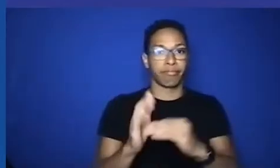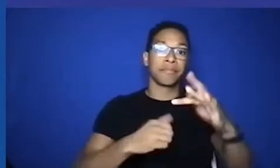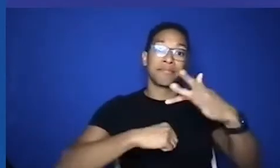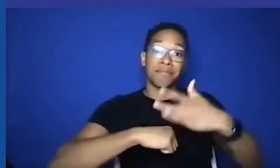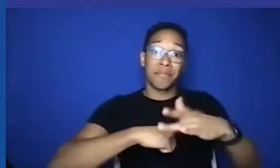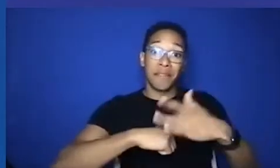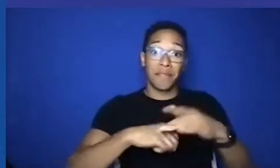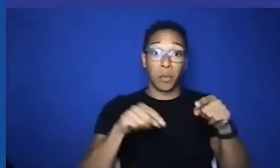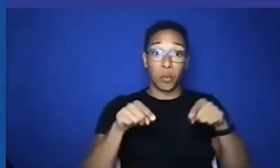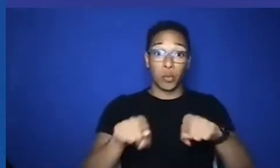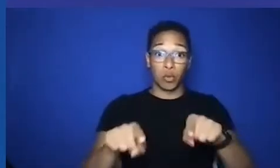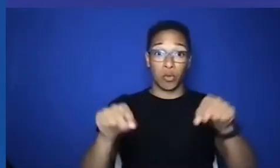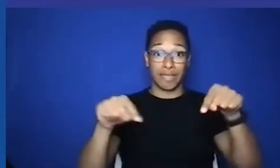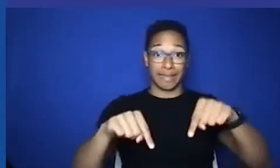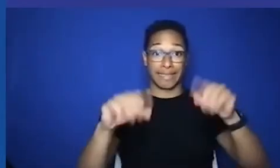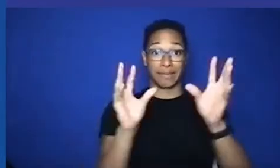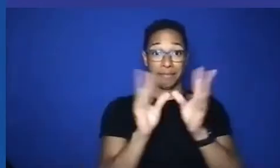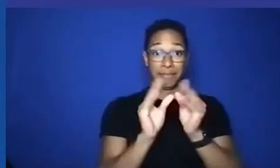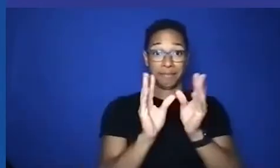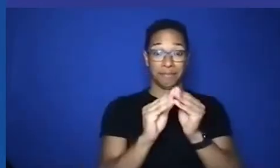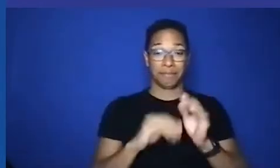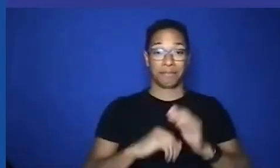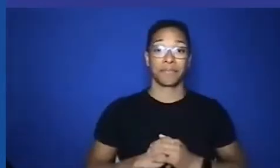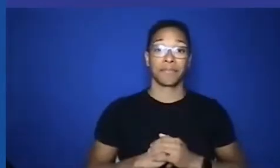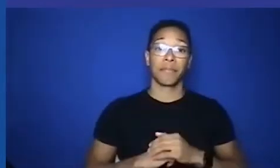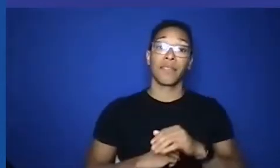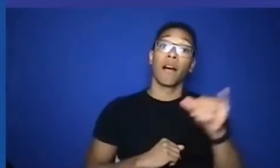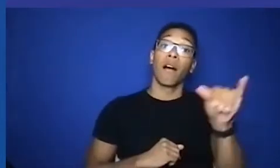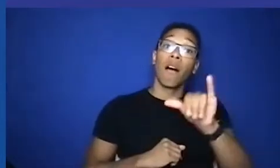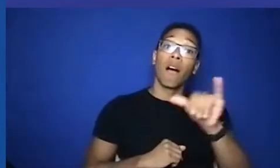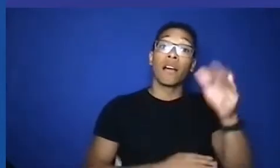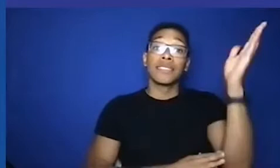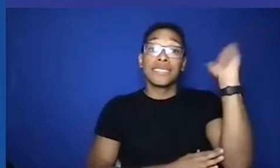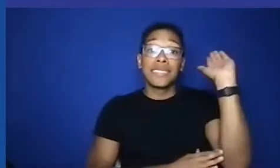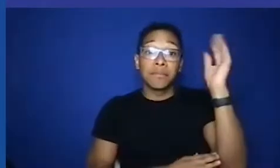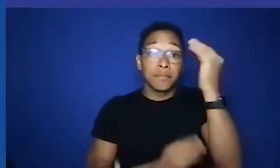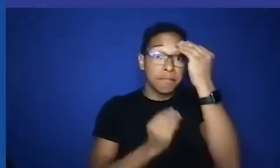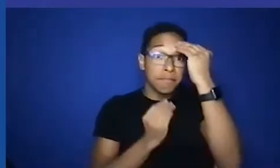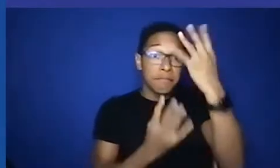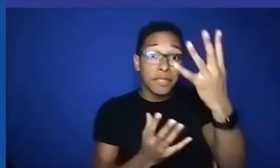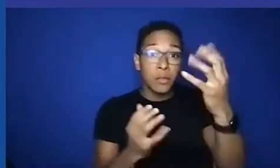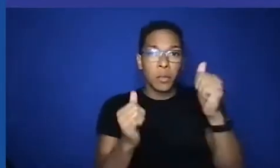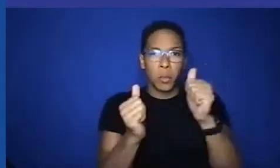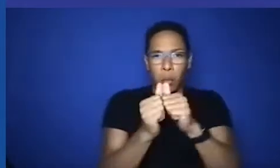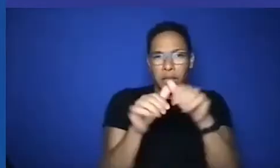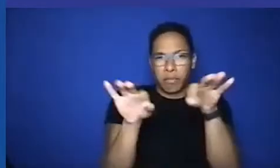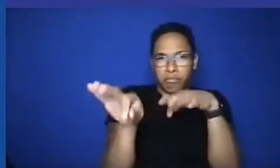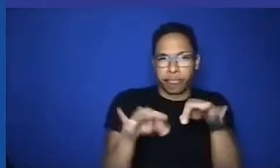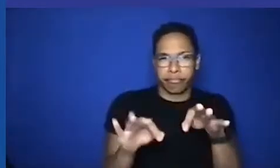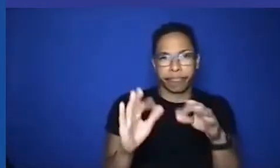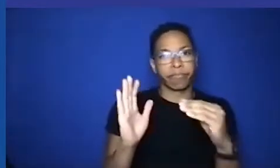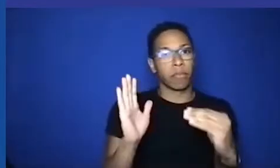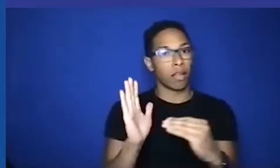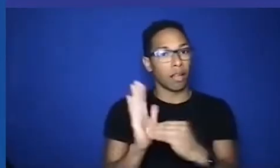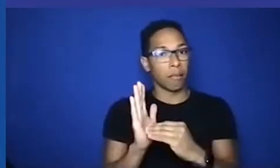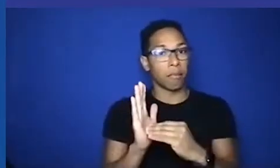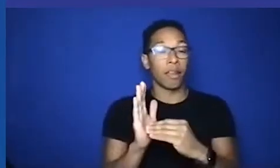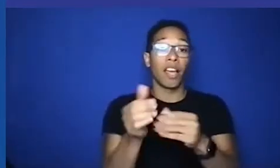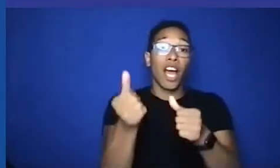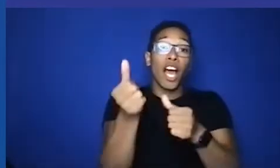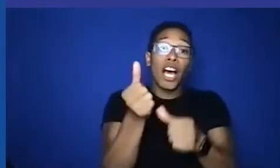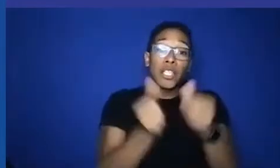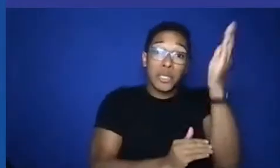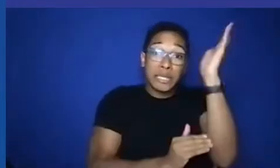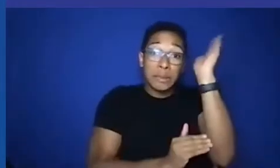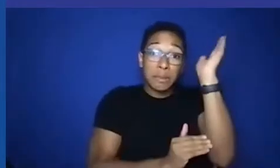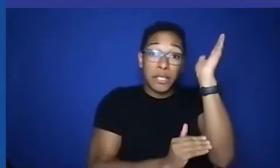throughout the session. We will also post speaker information in the description below and under the speakers module on the